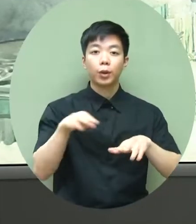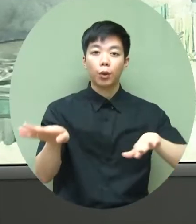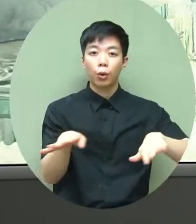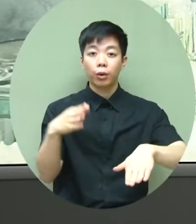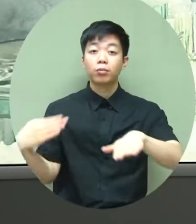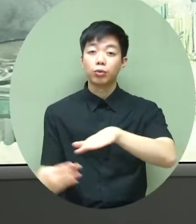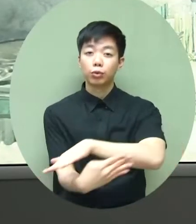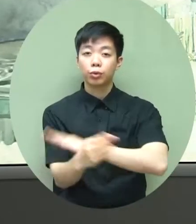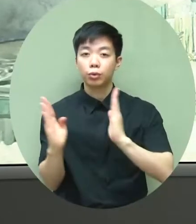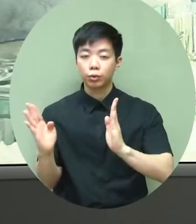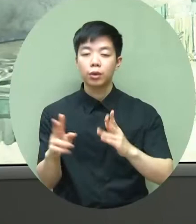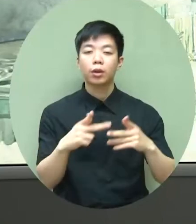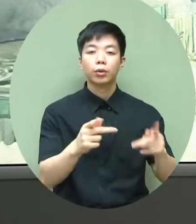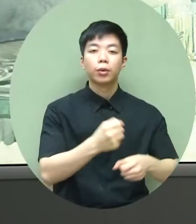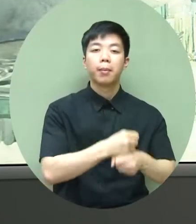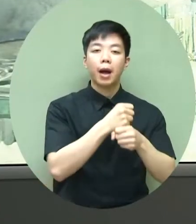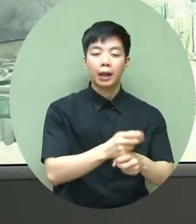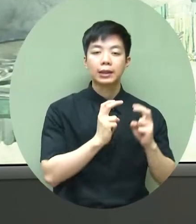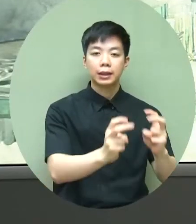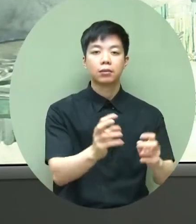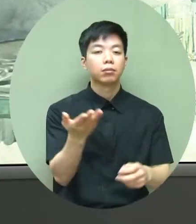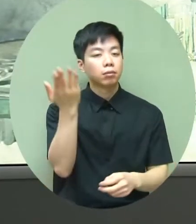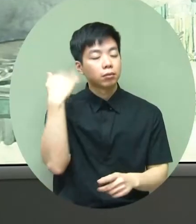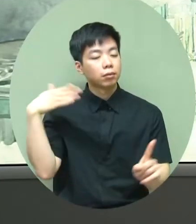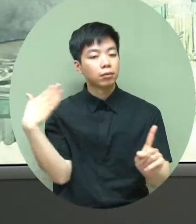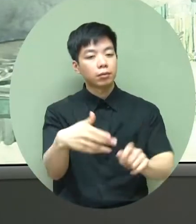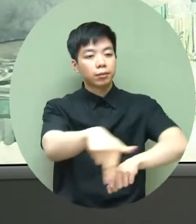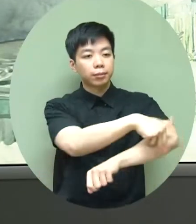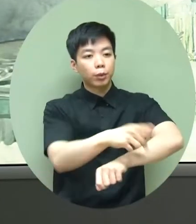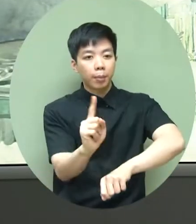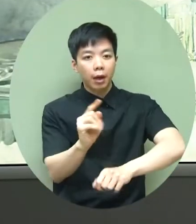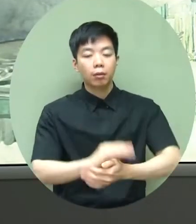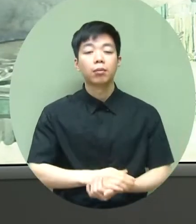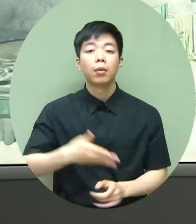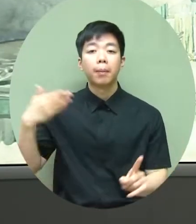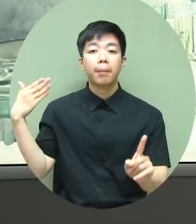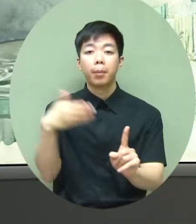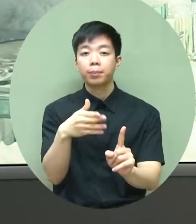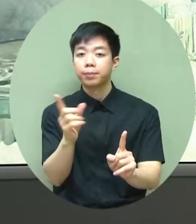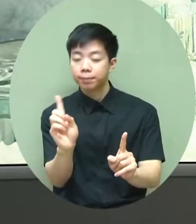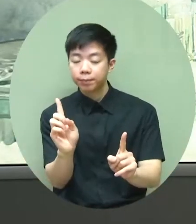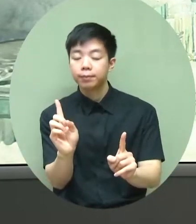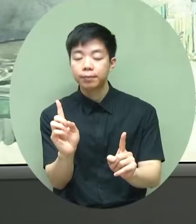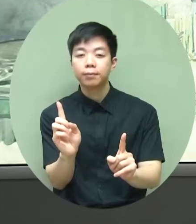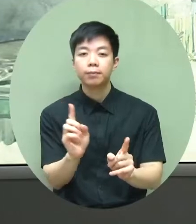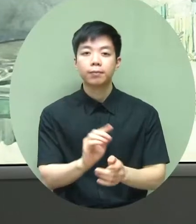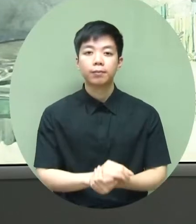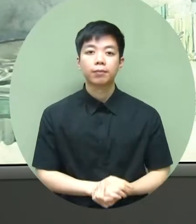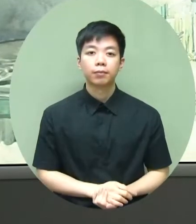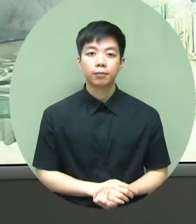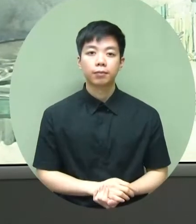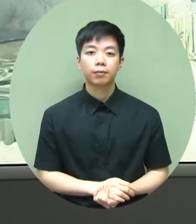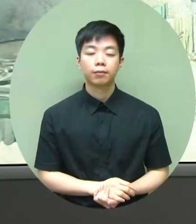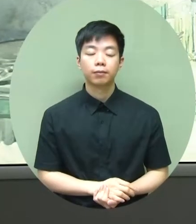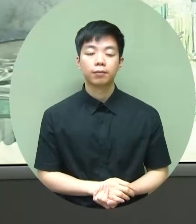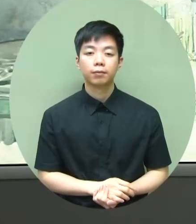Comparing East Rail Line crossing the harbour and Tuen Ma Line, under the original plan, there is strategic improvement.